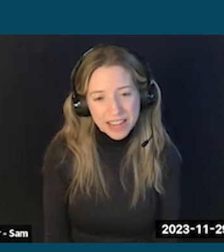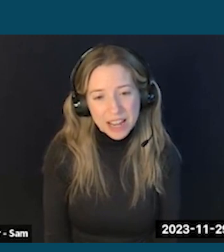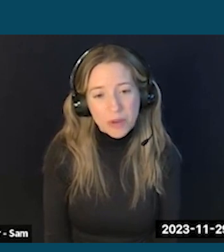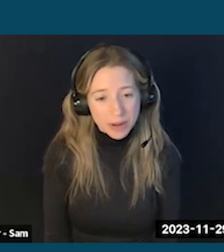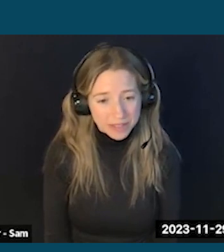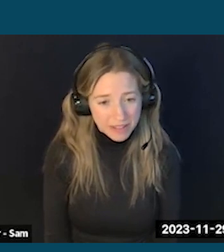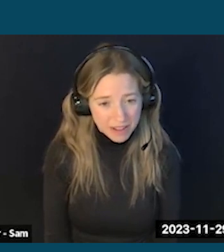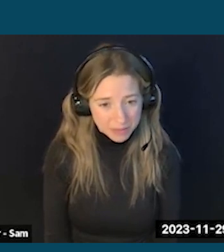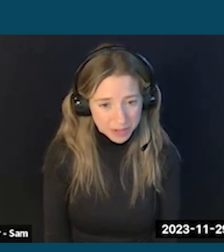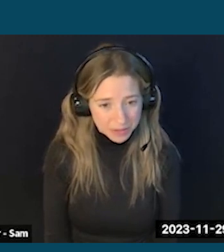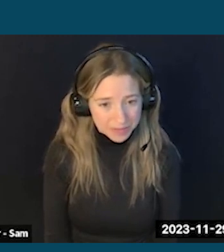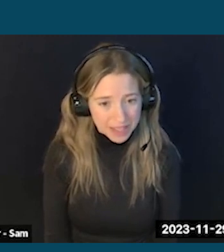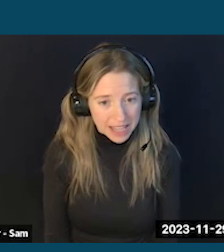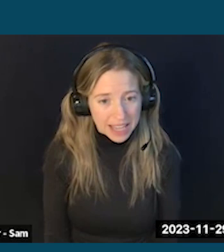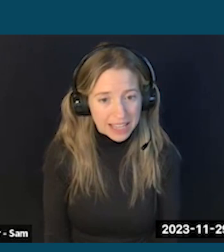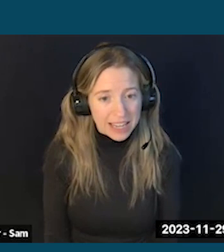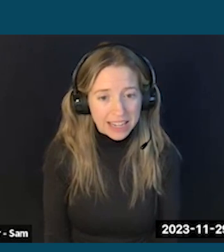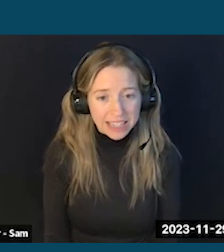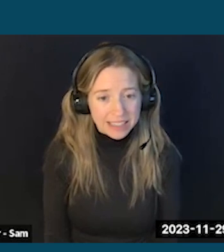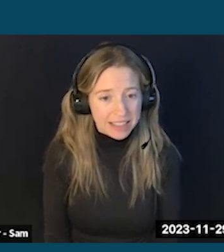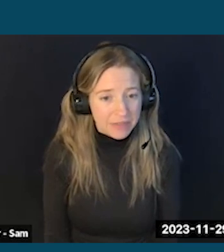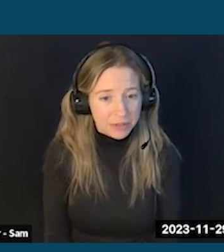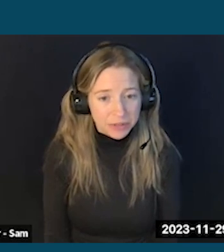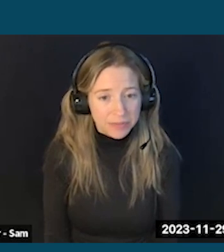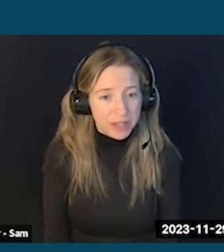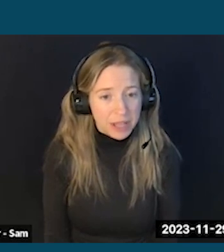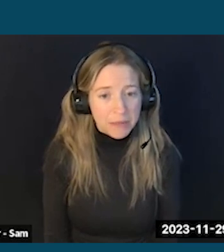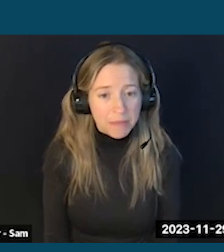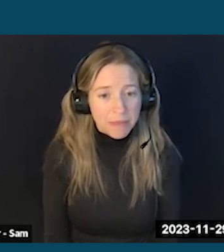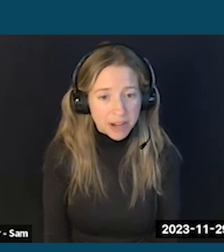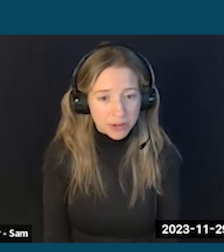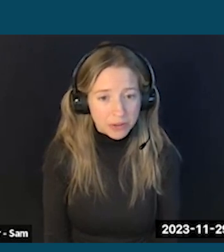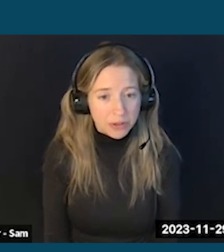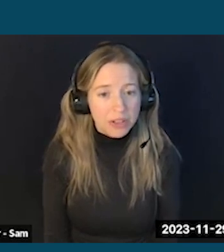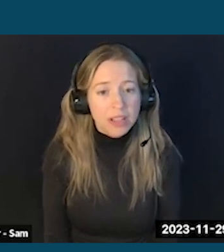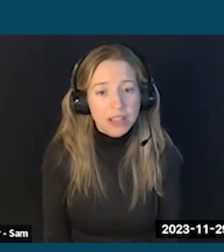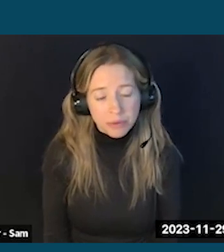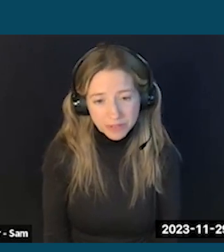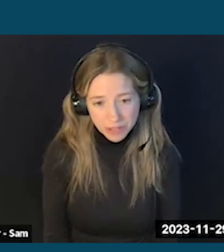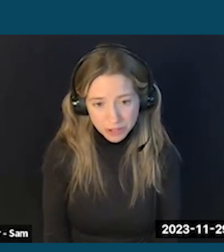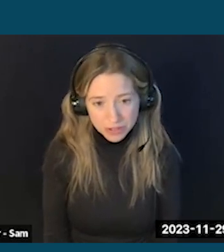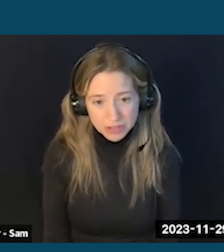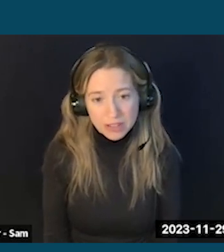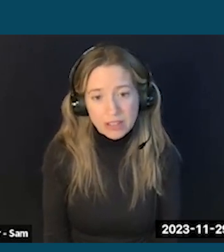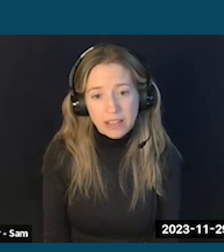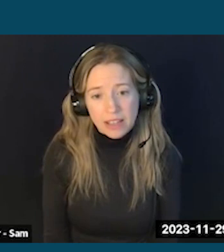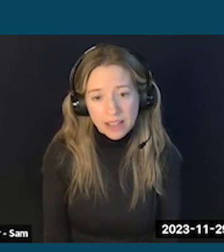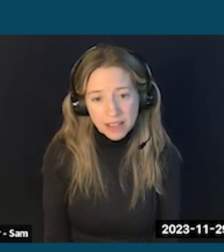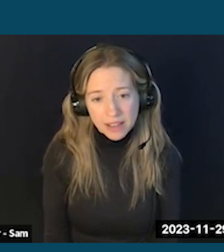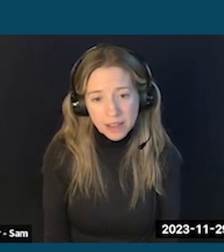There was a time when I was in the hospital and I needed several medical